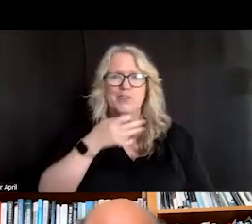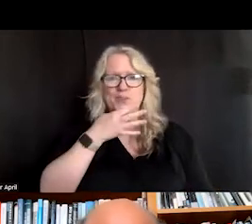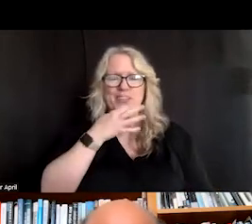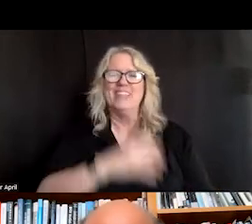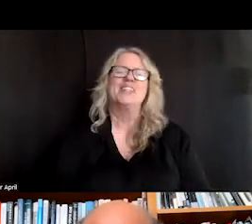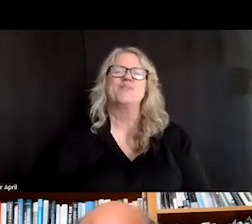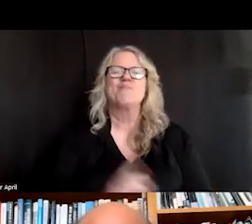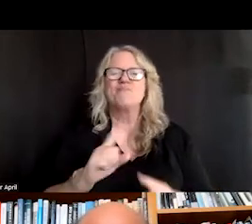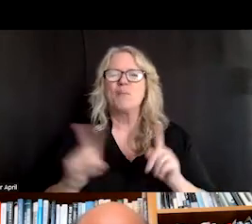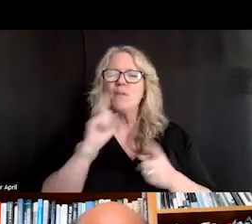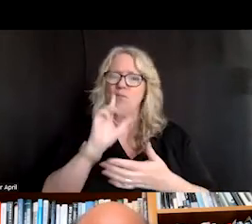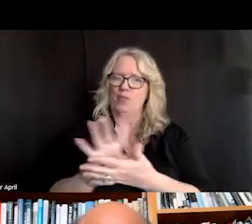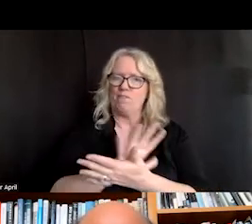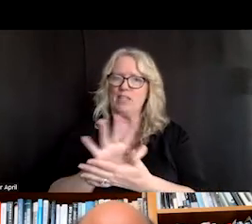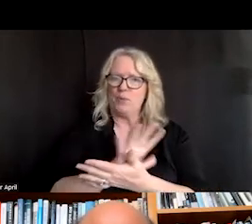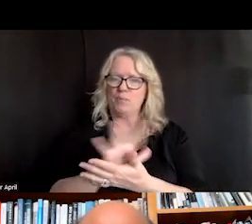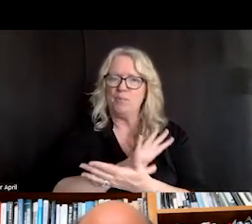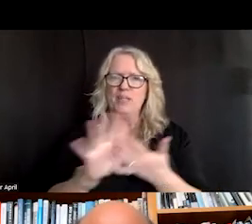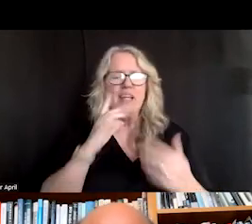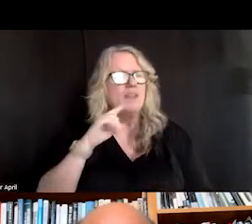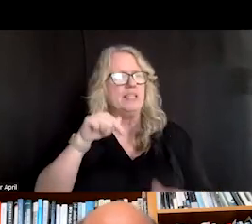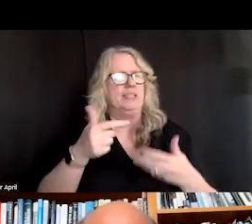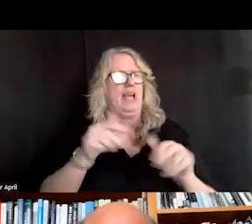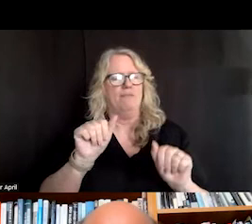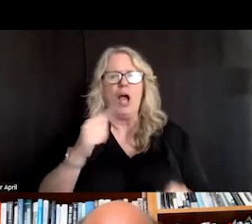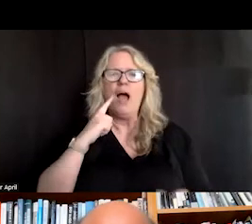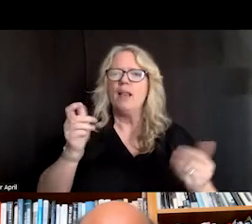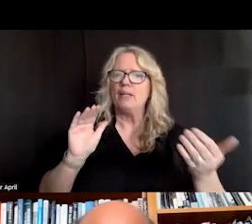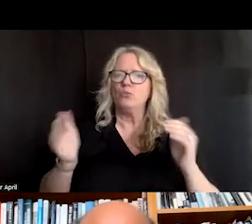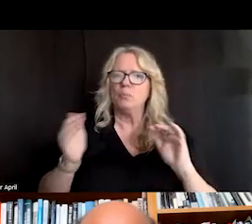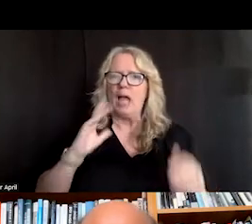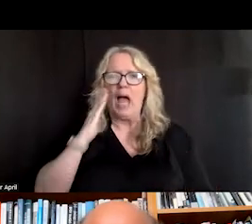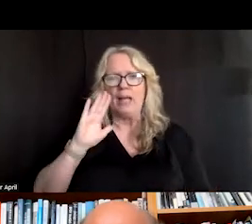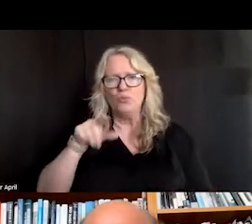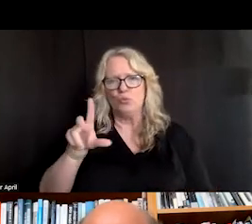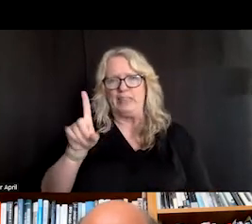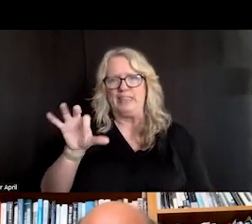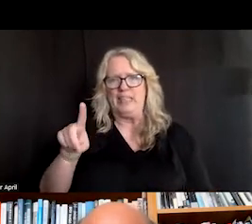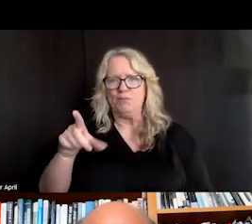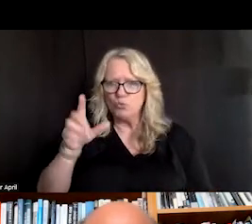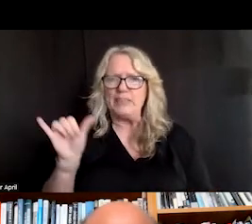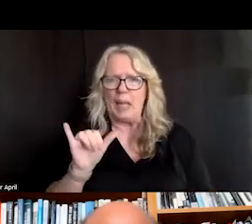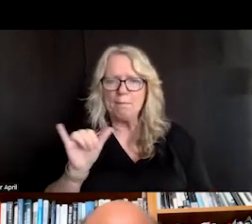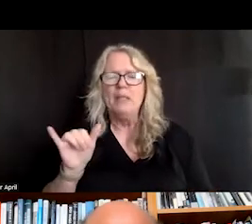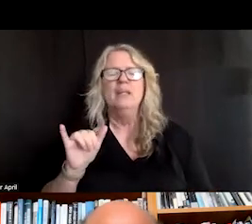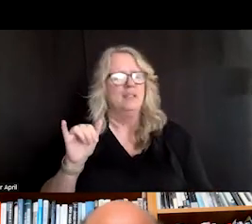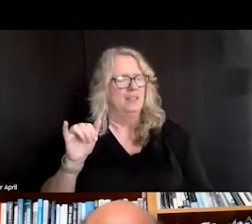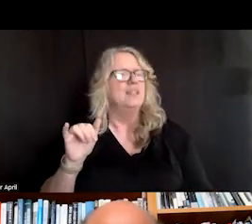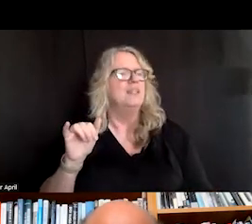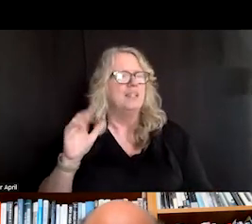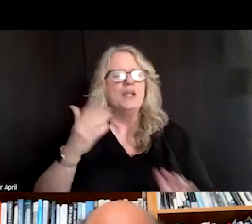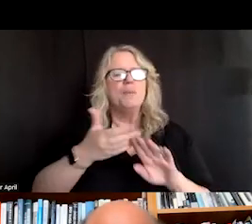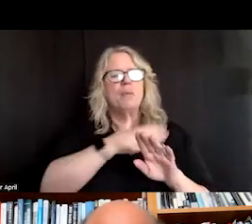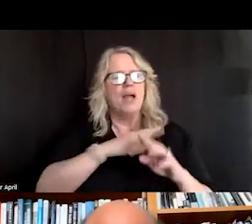But as to the film series, this is an effort. I like the comparison, as I know you do, David, to past public